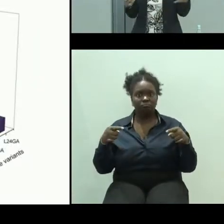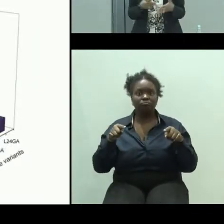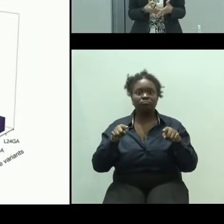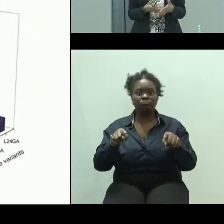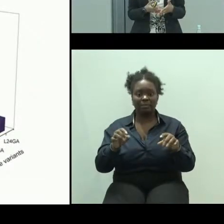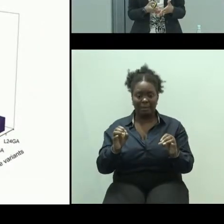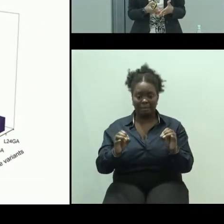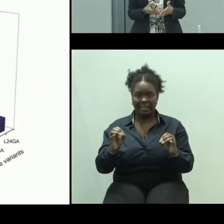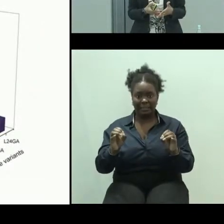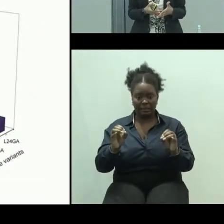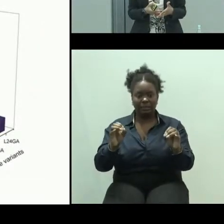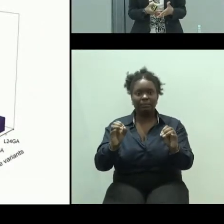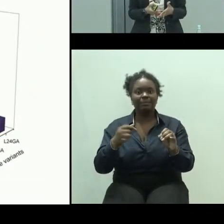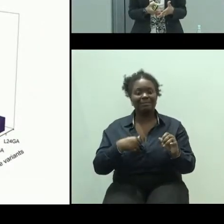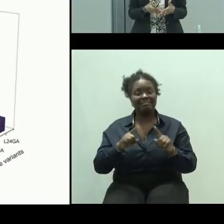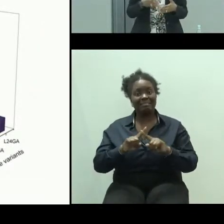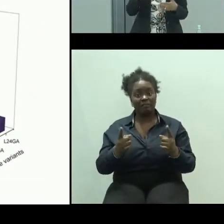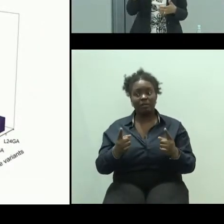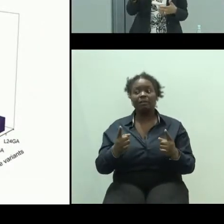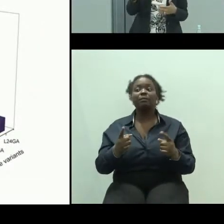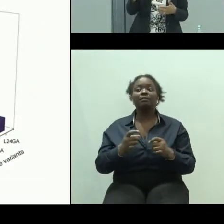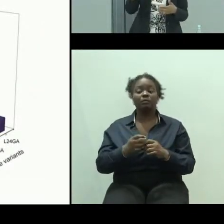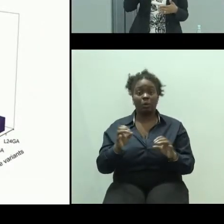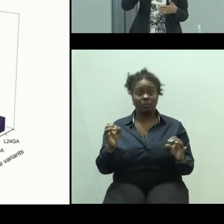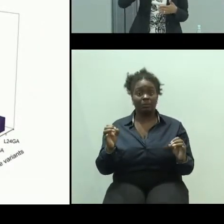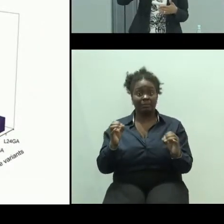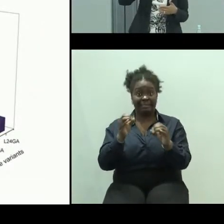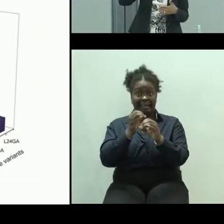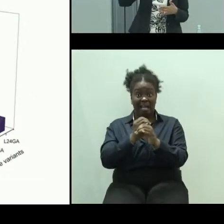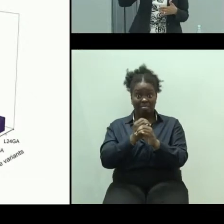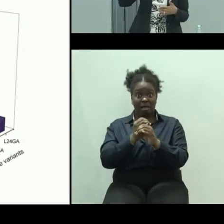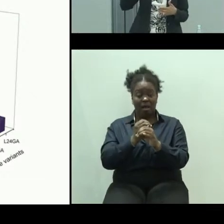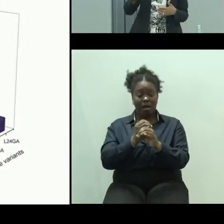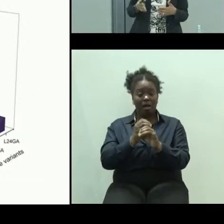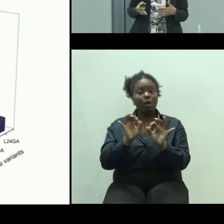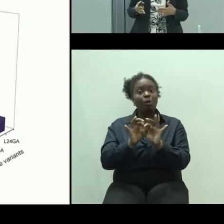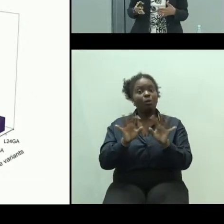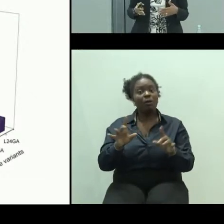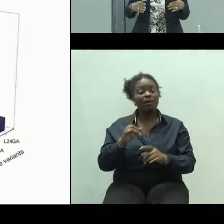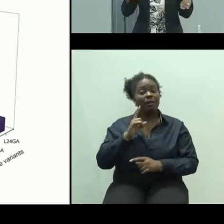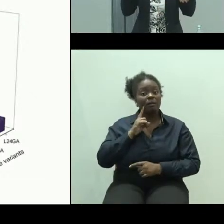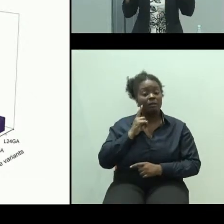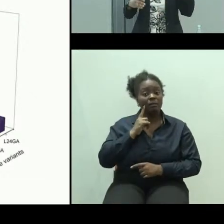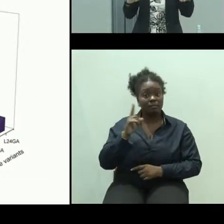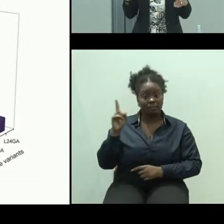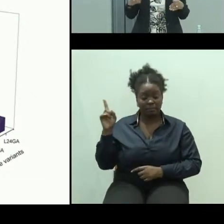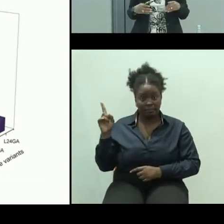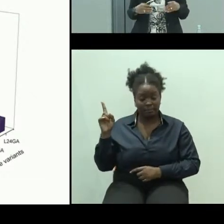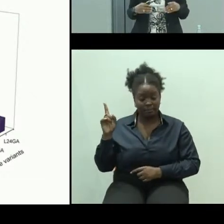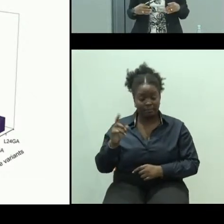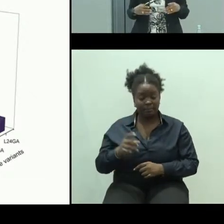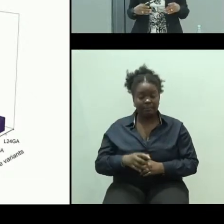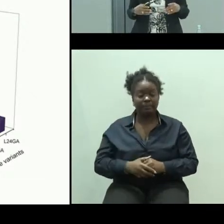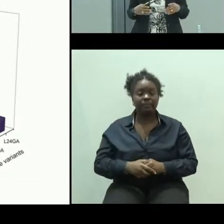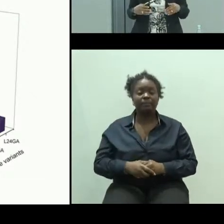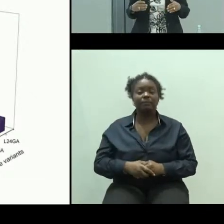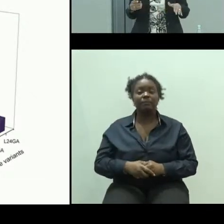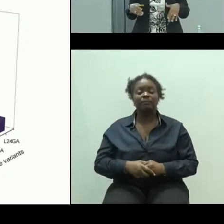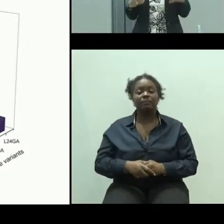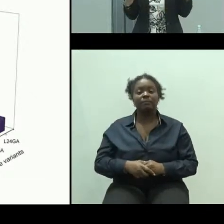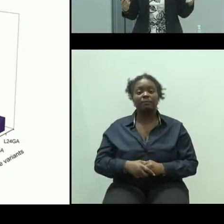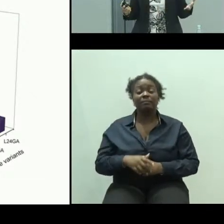So we can put them together, and what was before a 2 to 3-fold increase in improvement for either one of them by